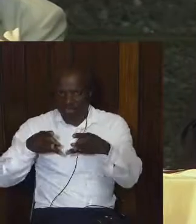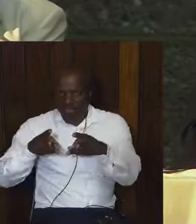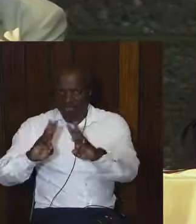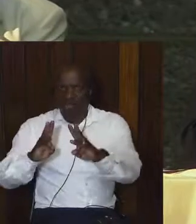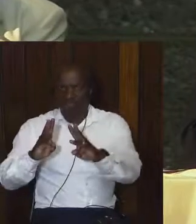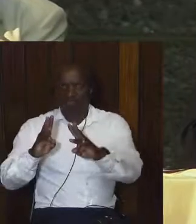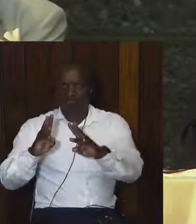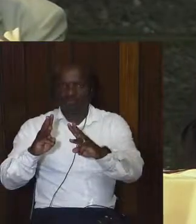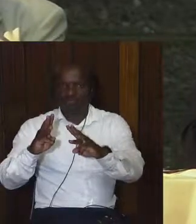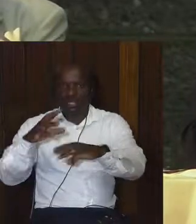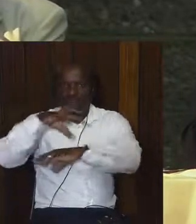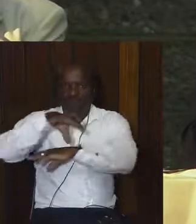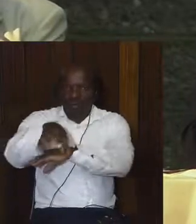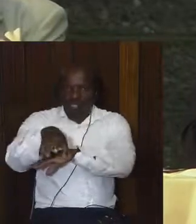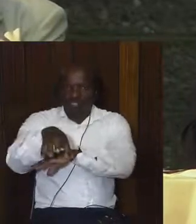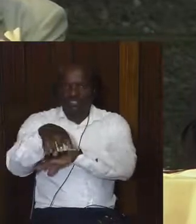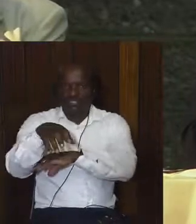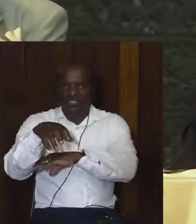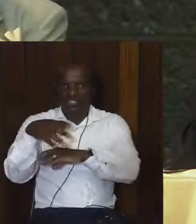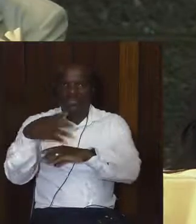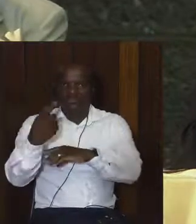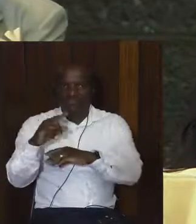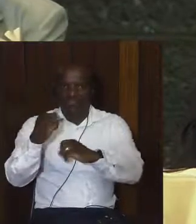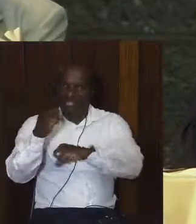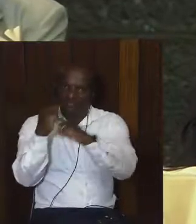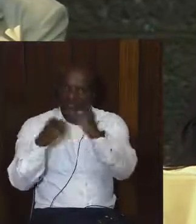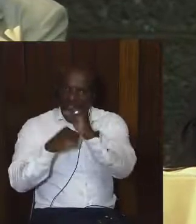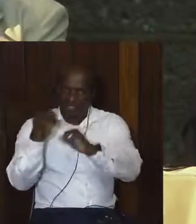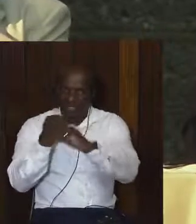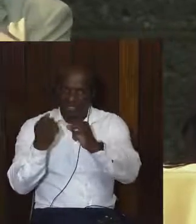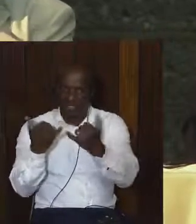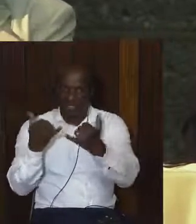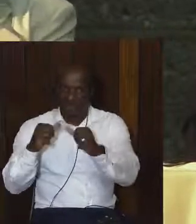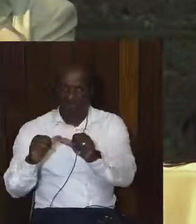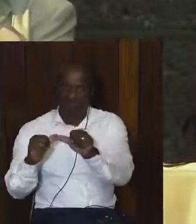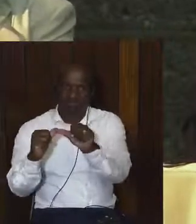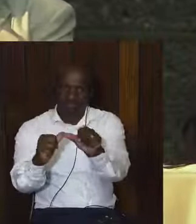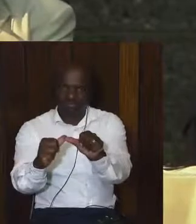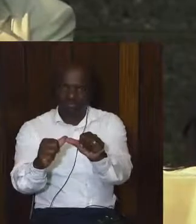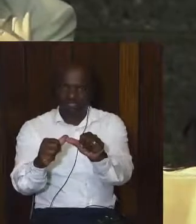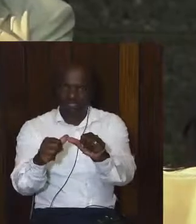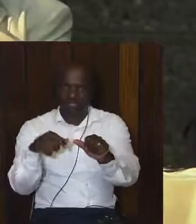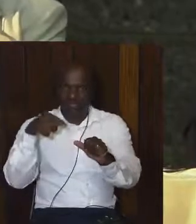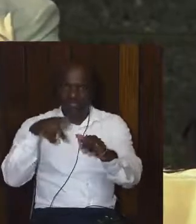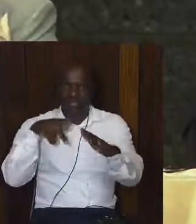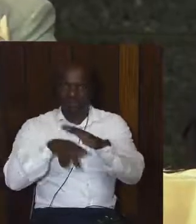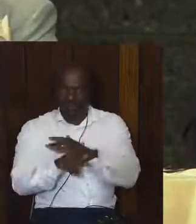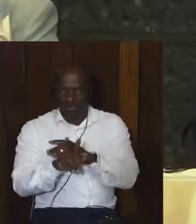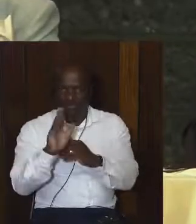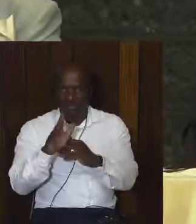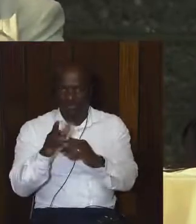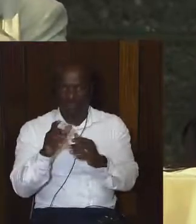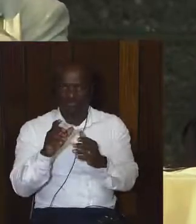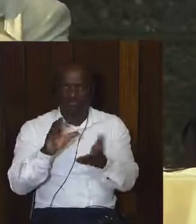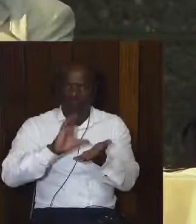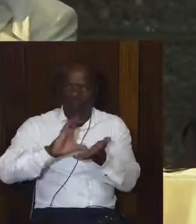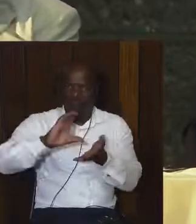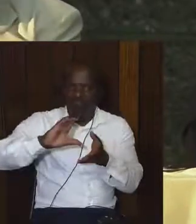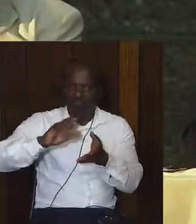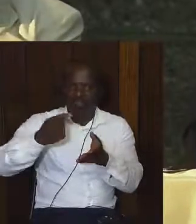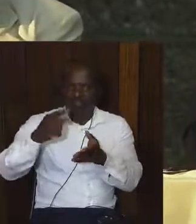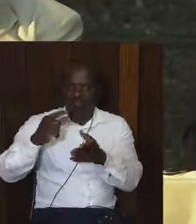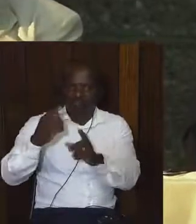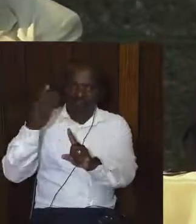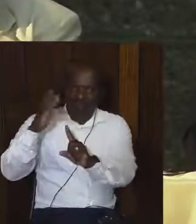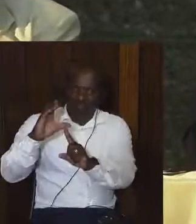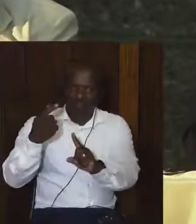dealing primarily with infrastructure. So as we go forward, that project will be located in the department. I also, Chair,